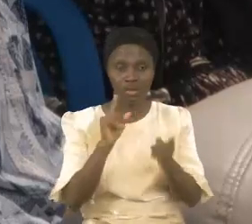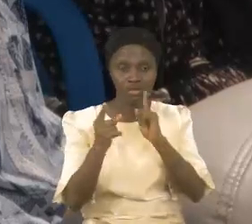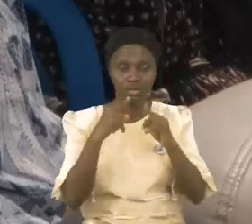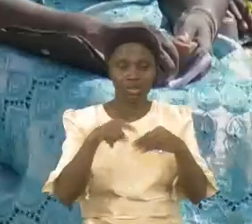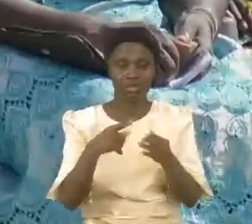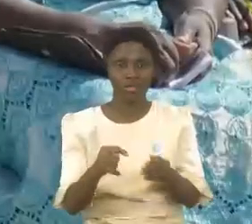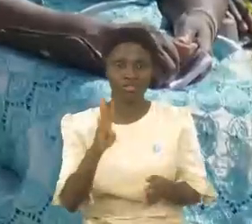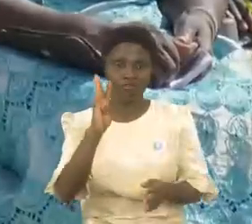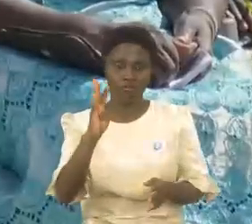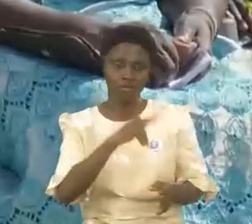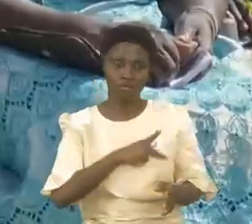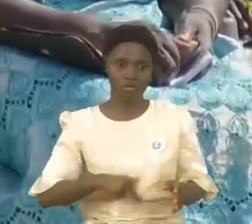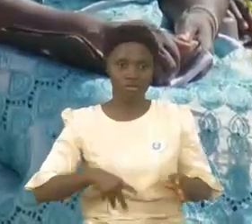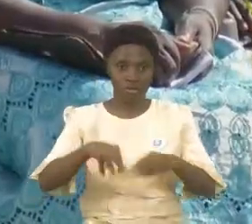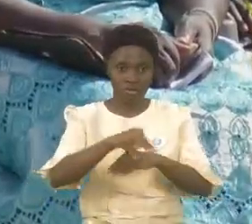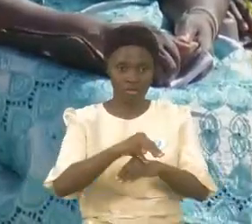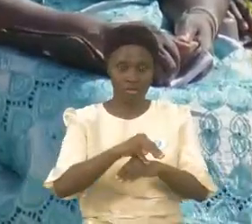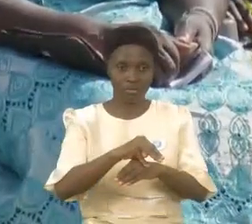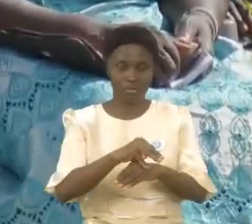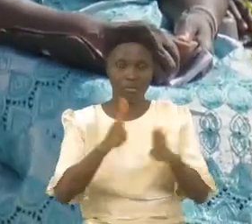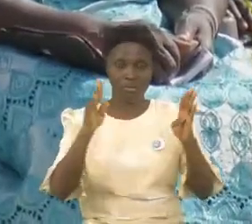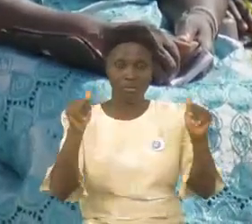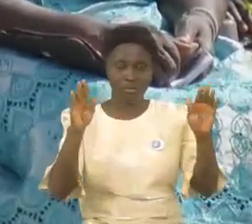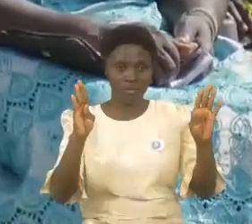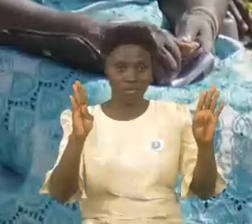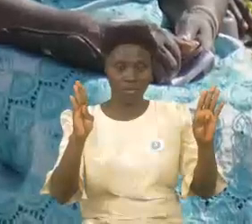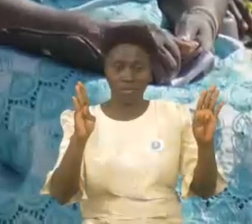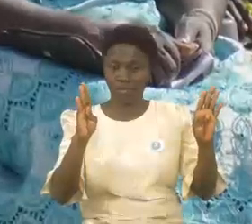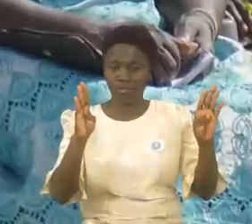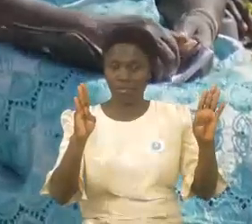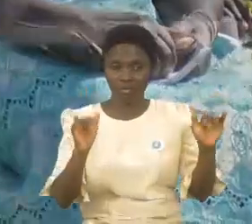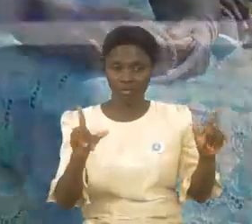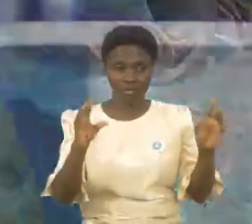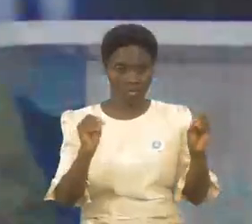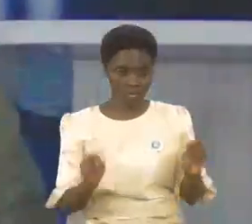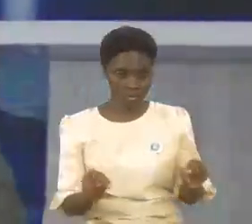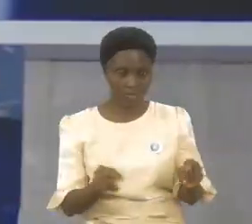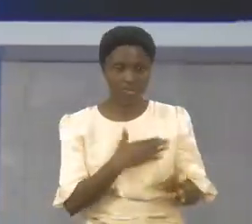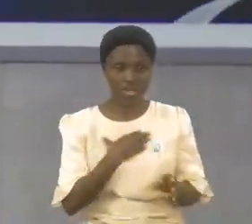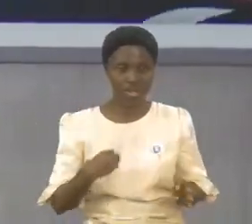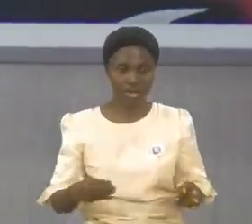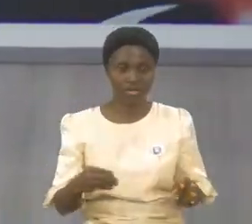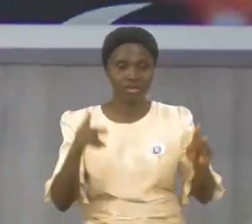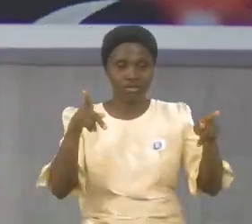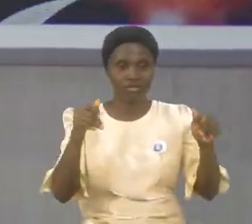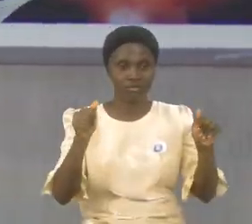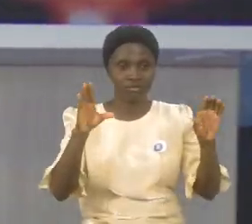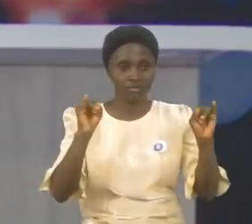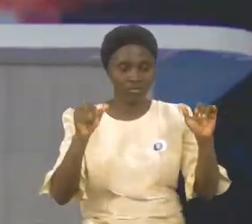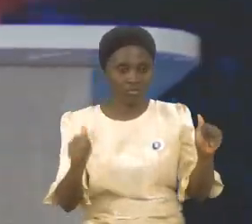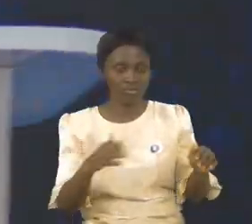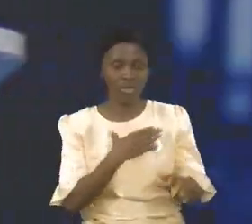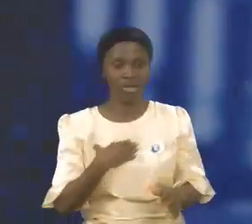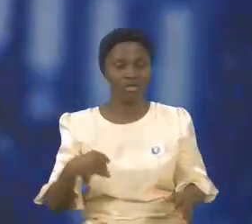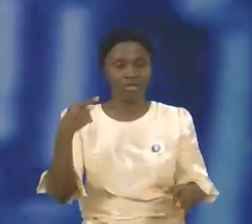empires, we're talking about Babylon, we're talking about Middle Persia, we're talking about Greece, and